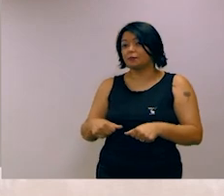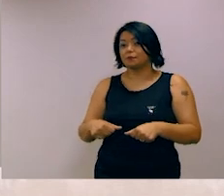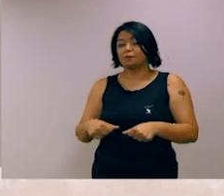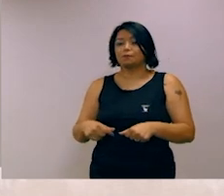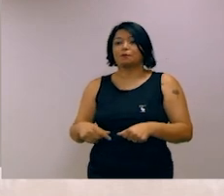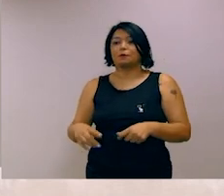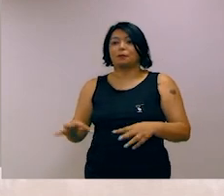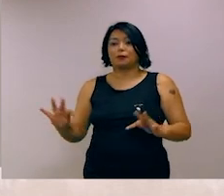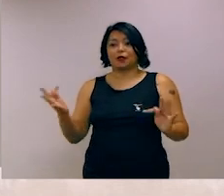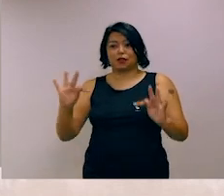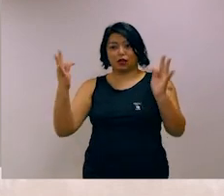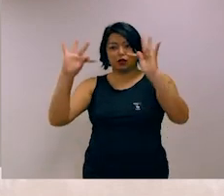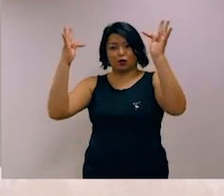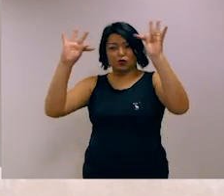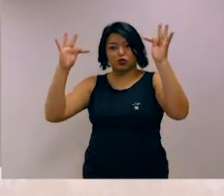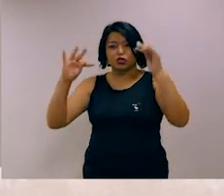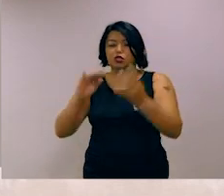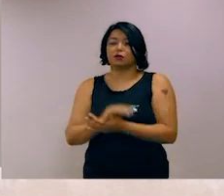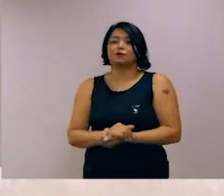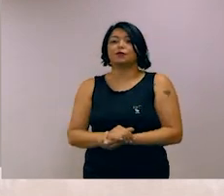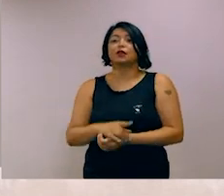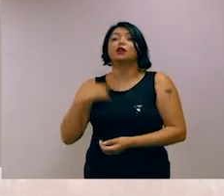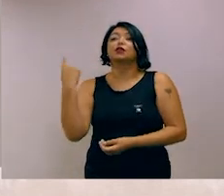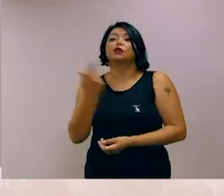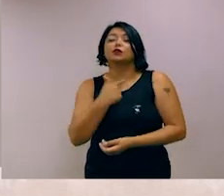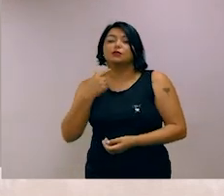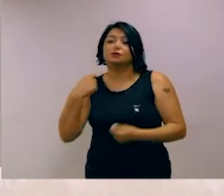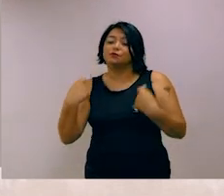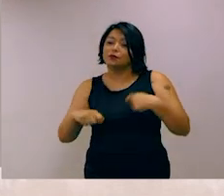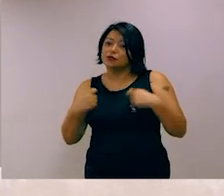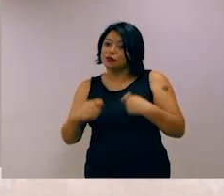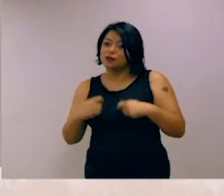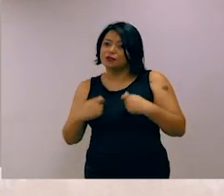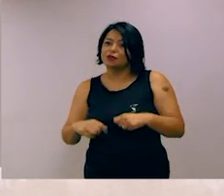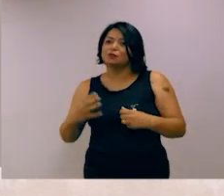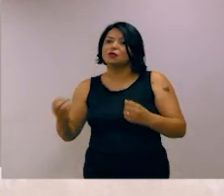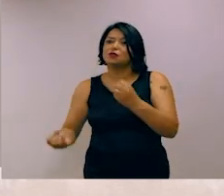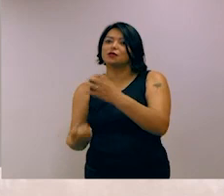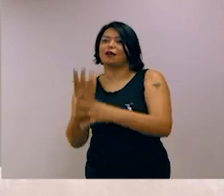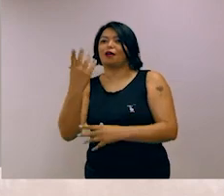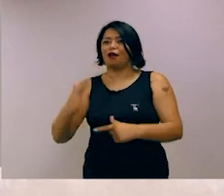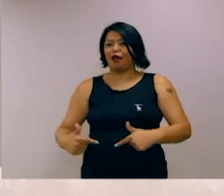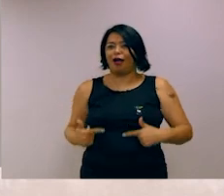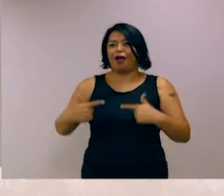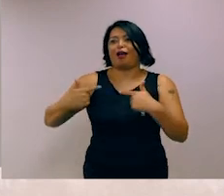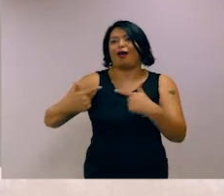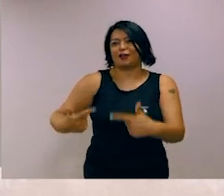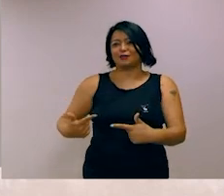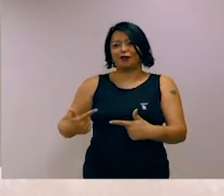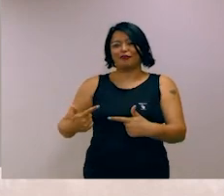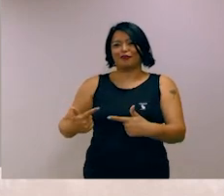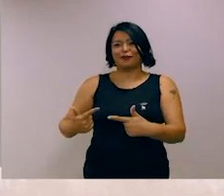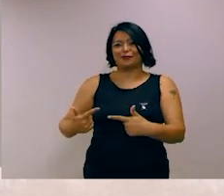huge challenges. But the good news is that we have come a long way from James Lynn's first